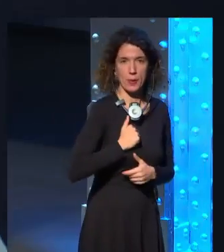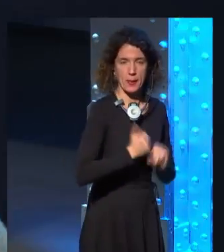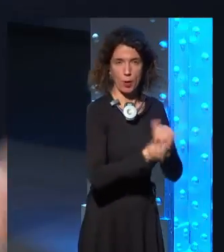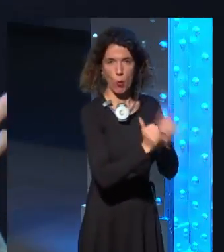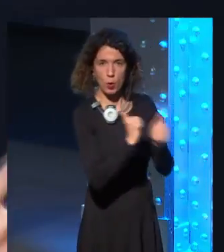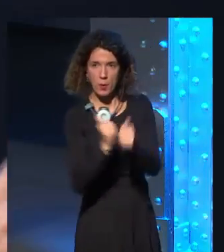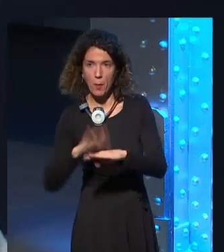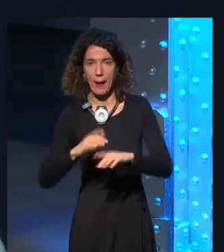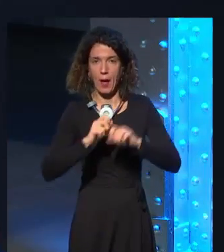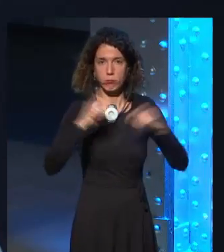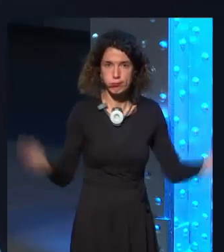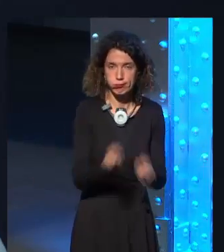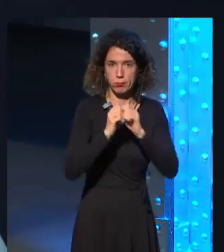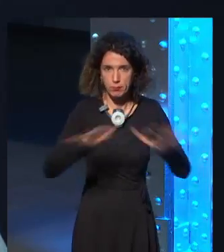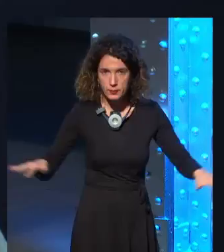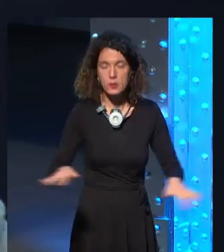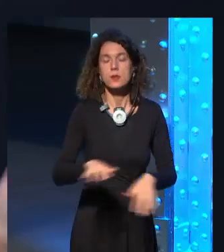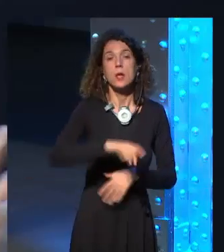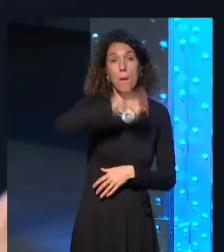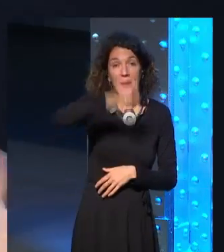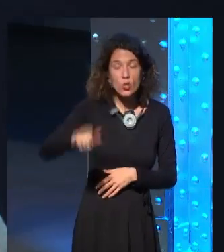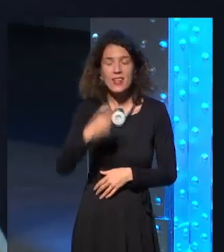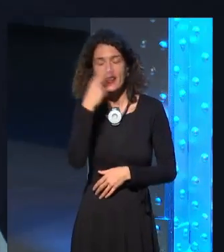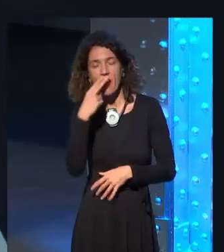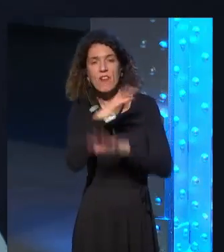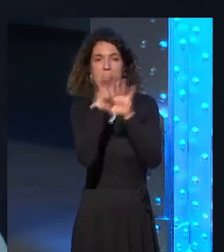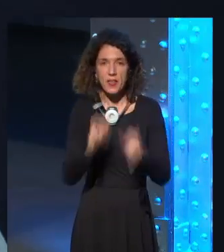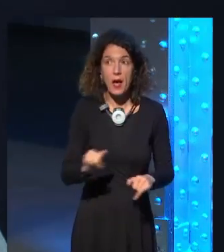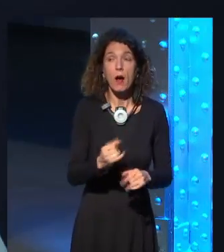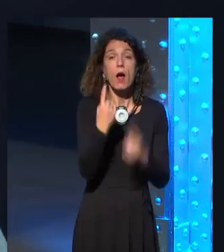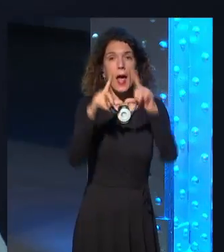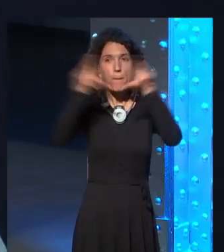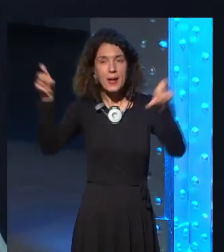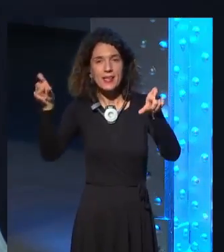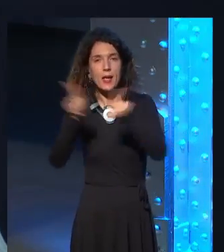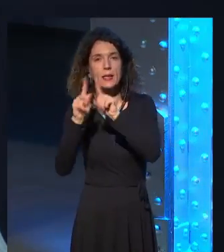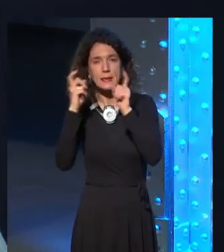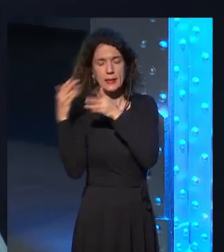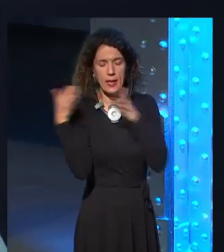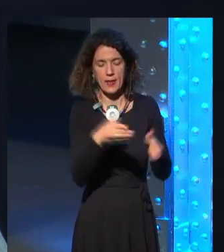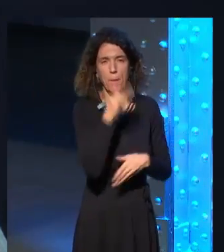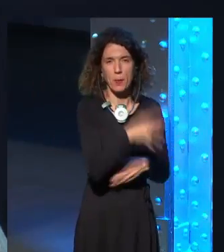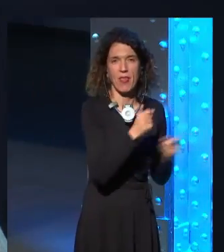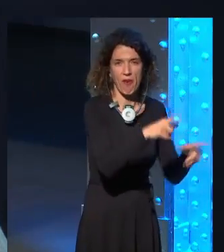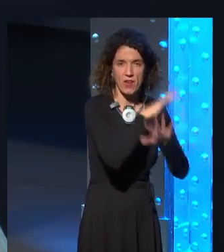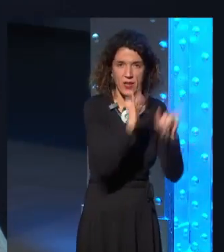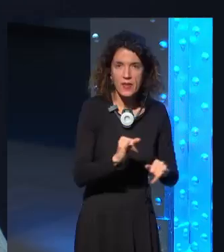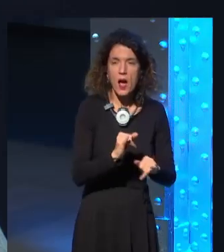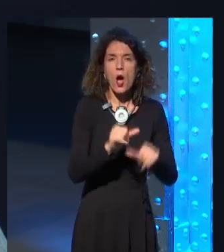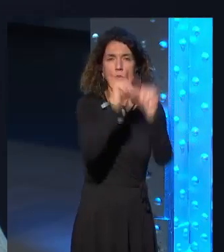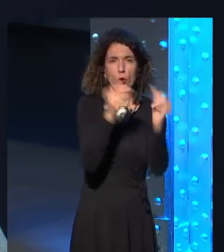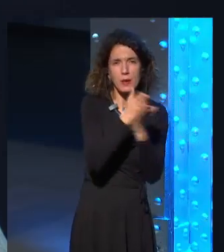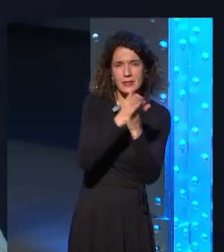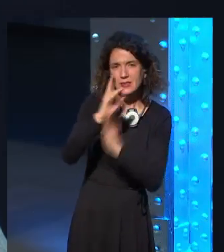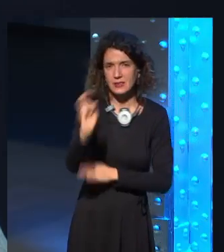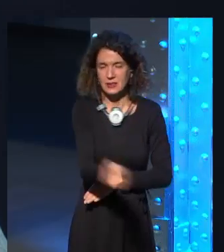in happiness, and you will have companies moving in and promising happiness in different shapes,